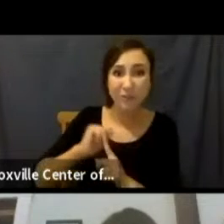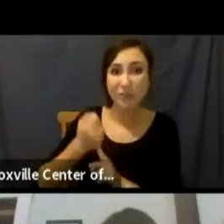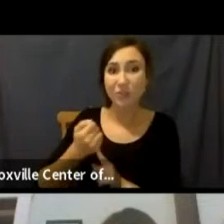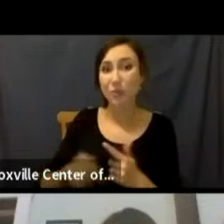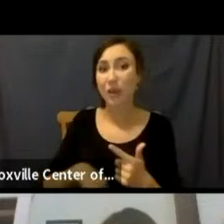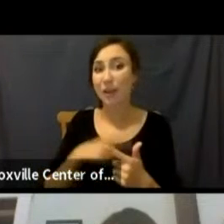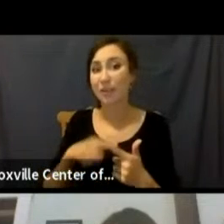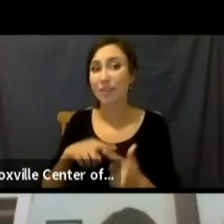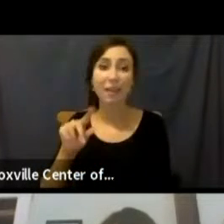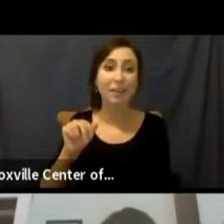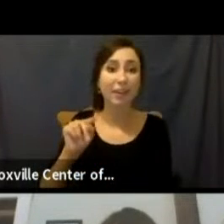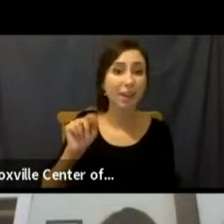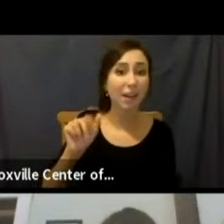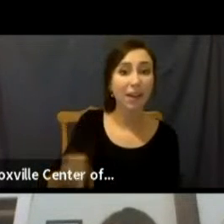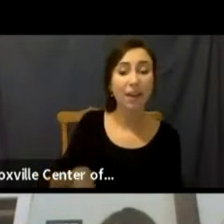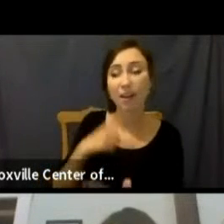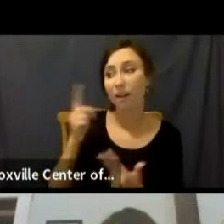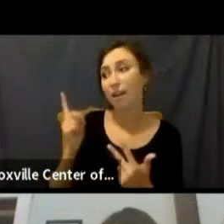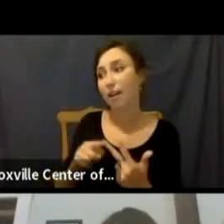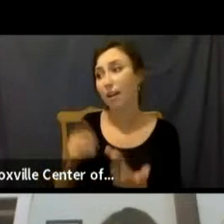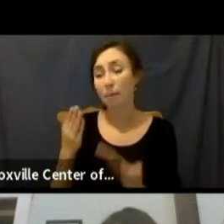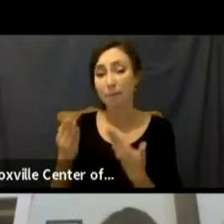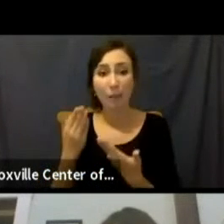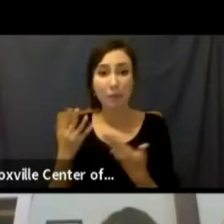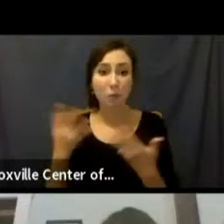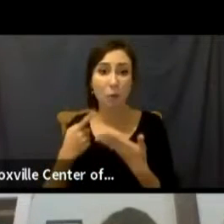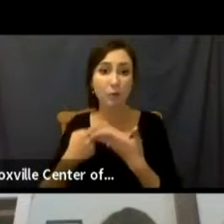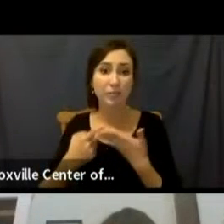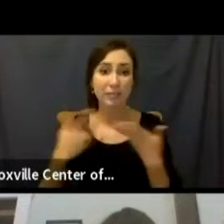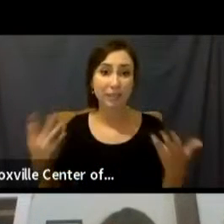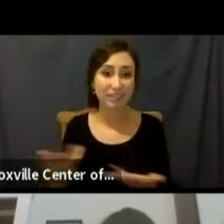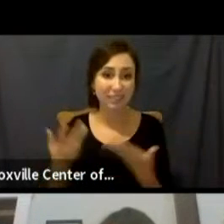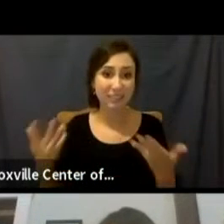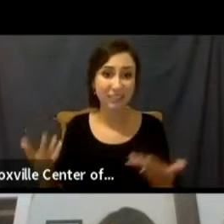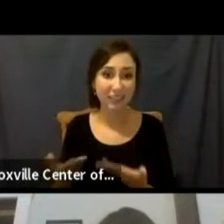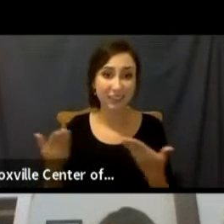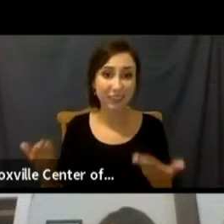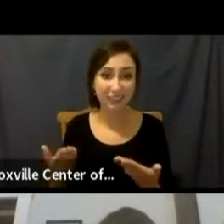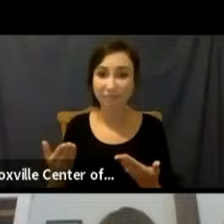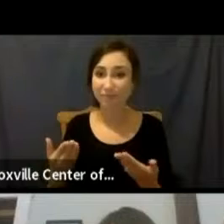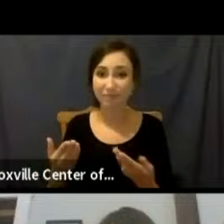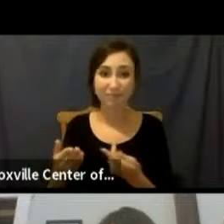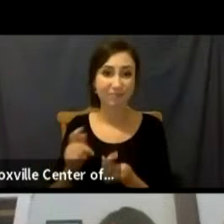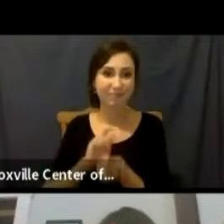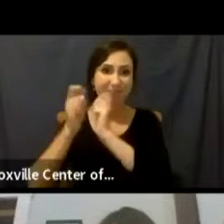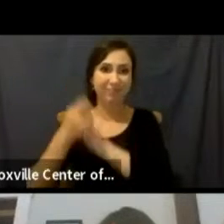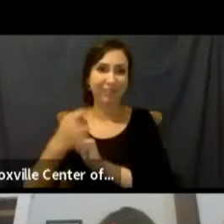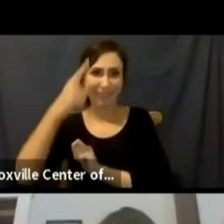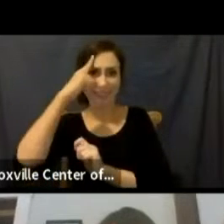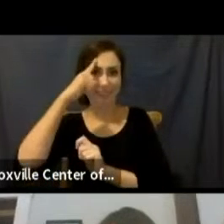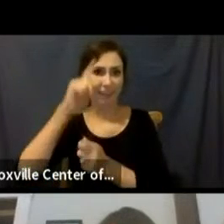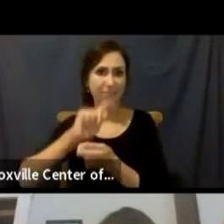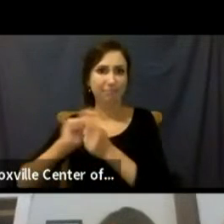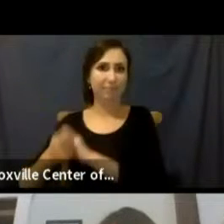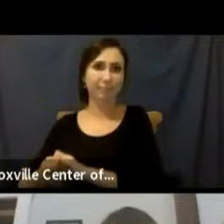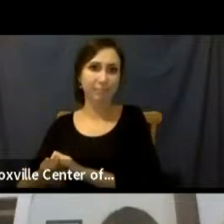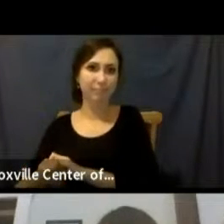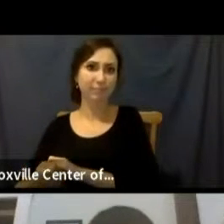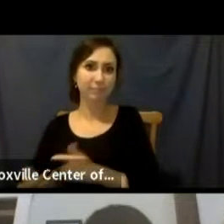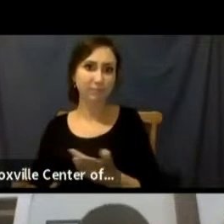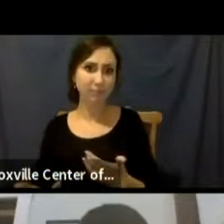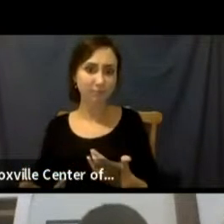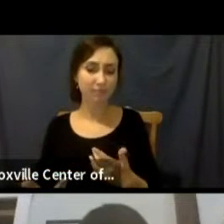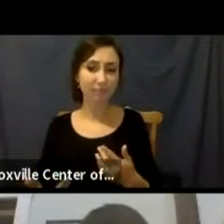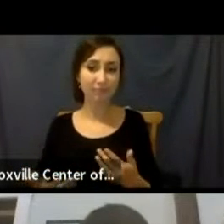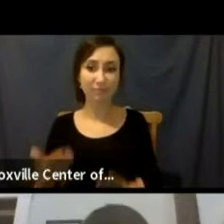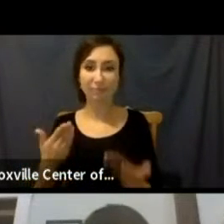of the data or maybe because of what we're talking about here, switch their thoughts. And it may be that, look, I